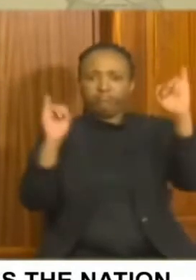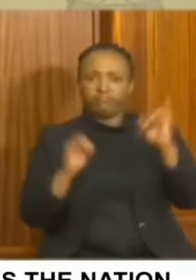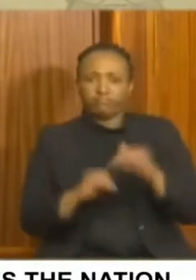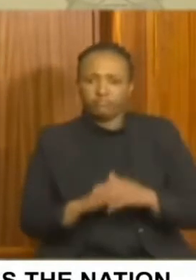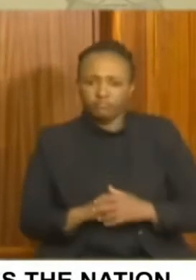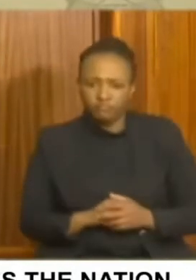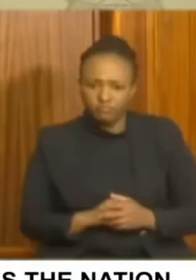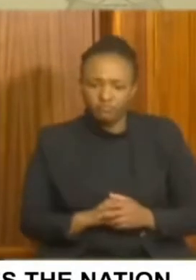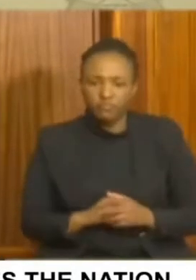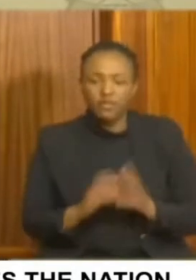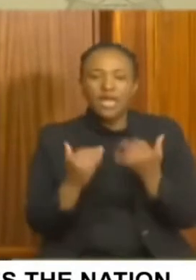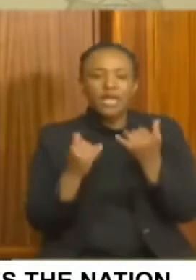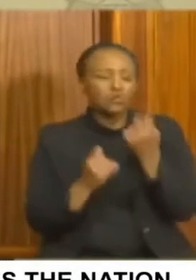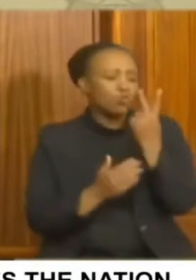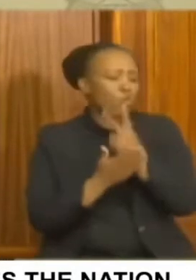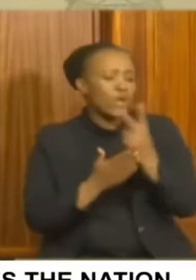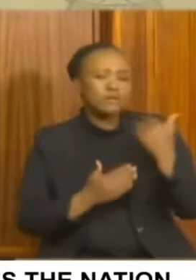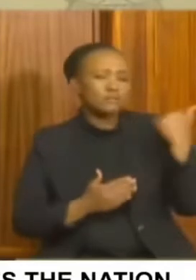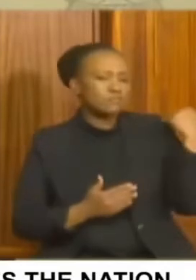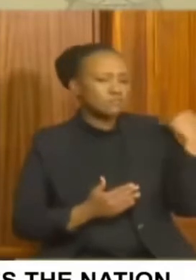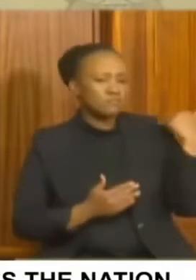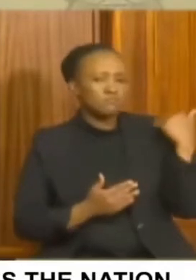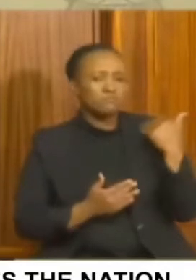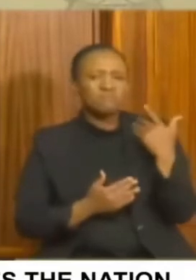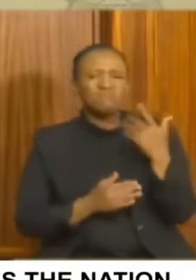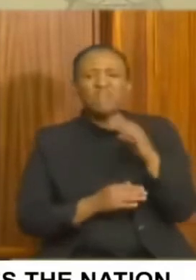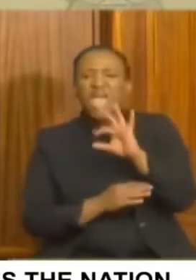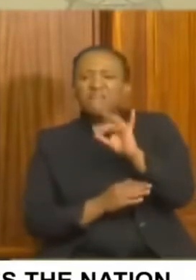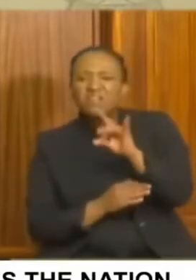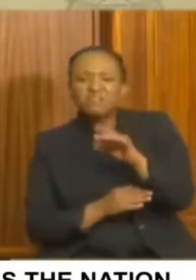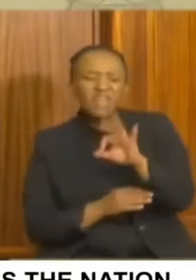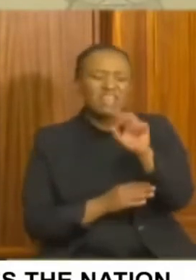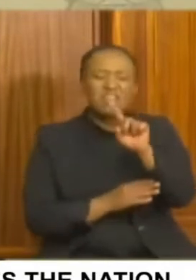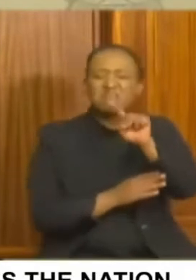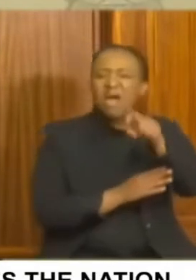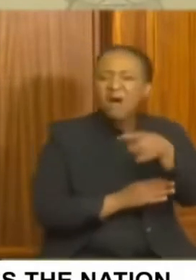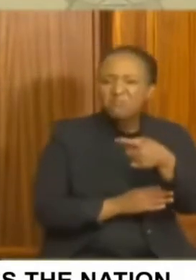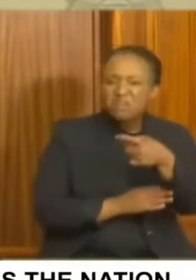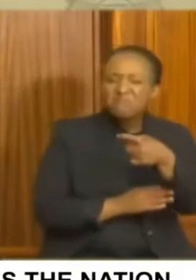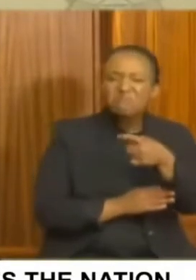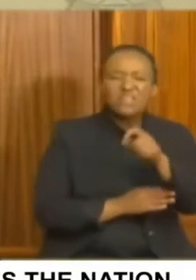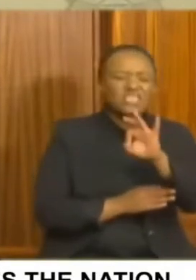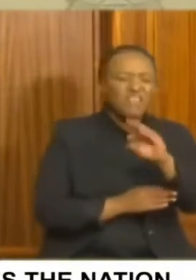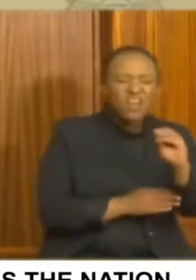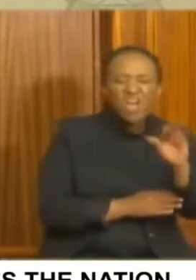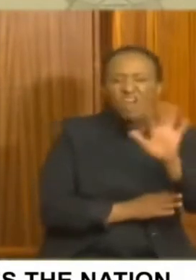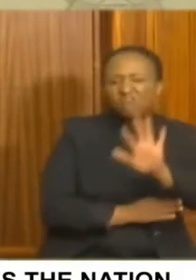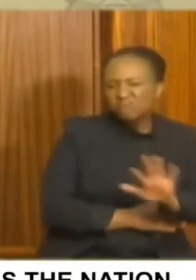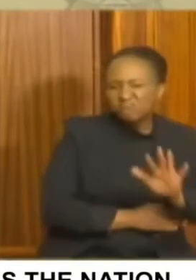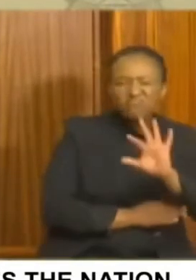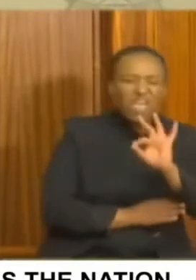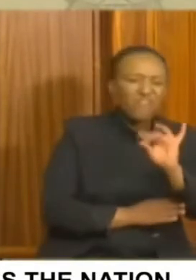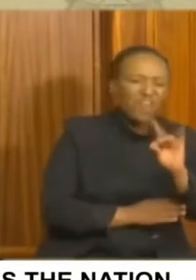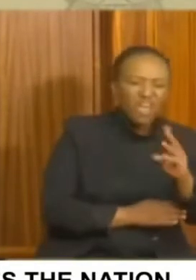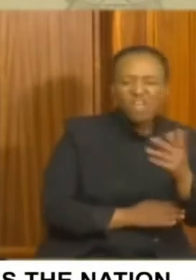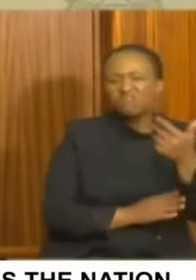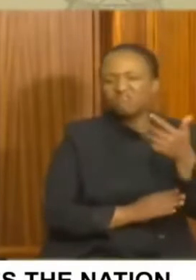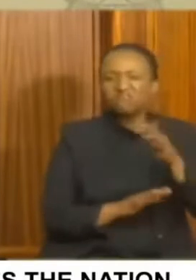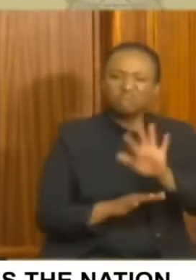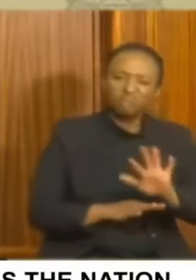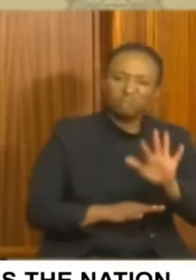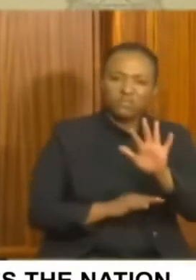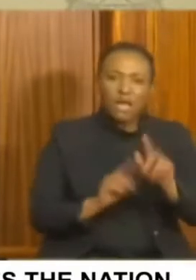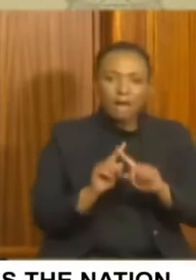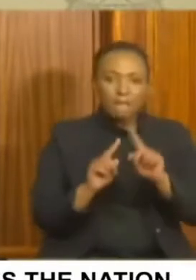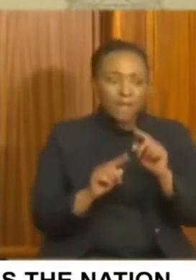No! Did you bring it back from the G7? Recording around 3,700 daily infections. Over